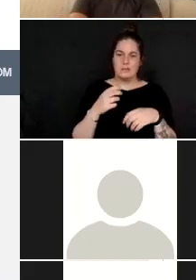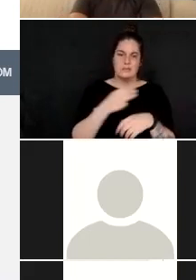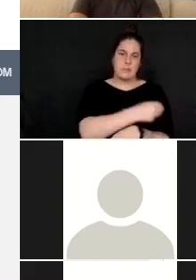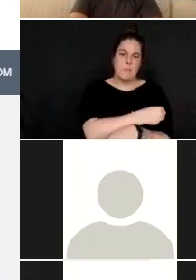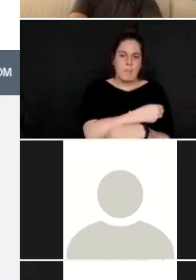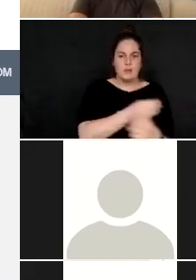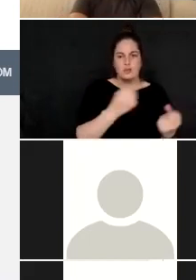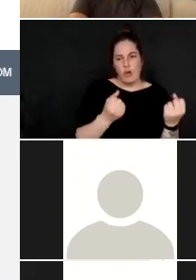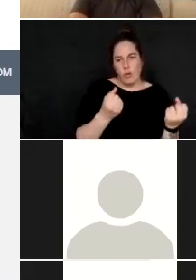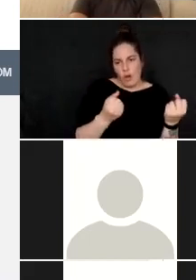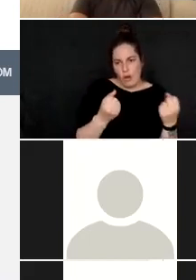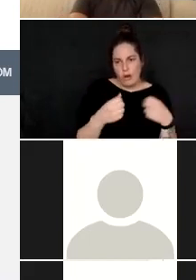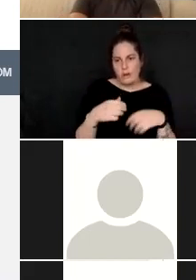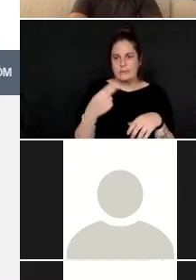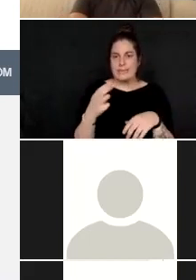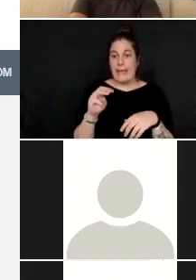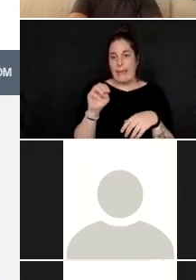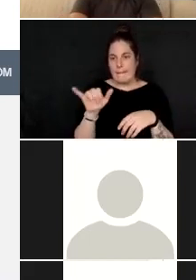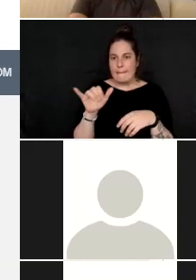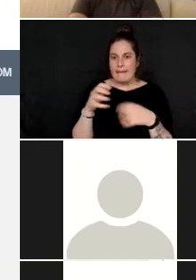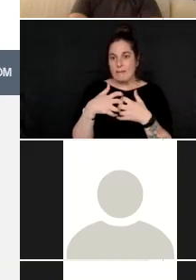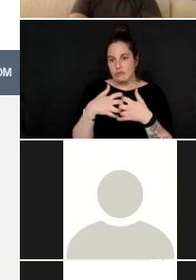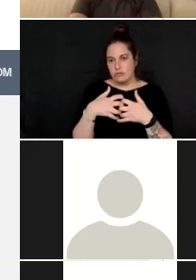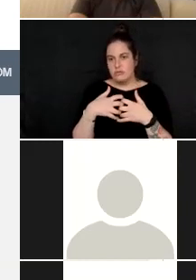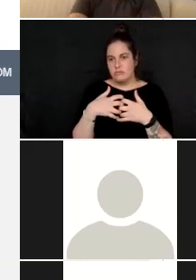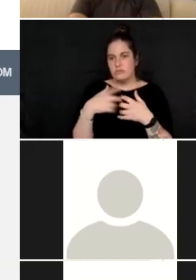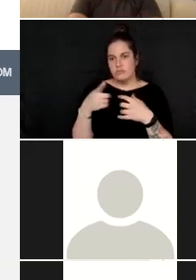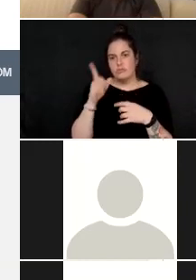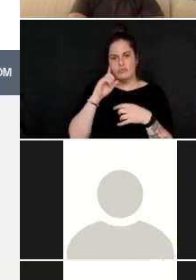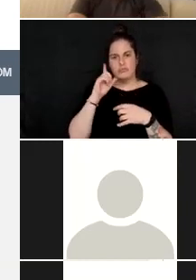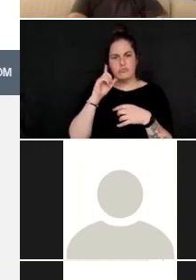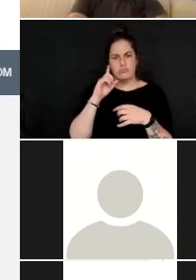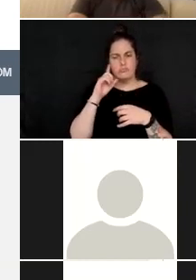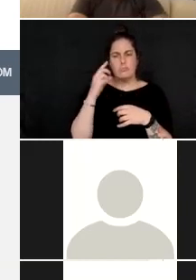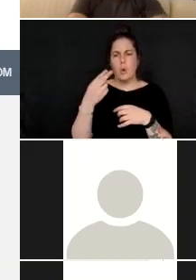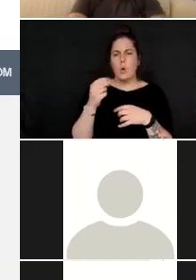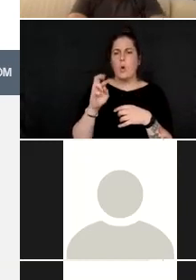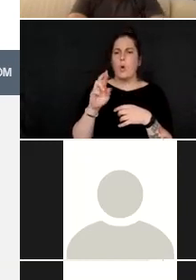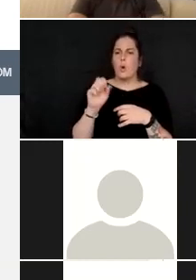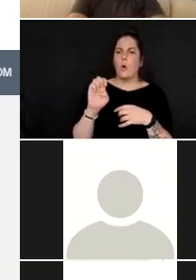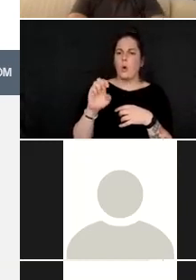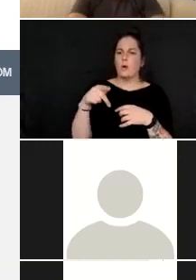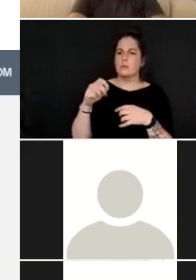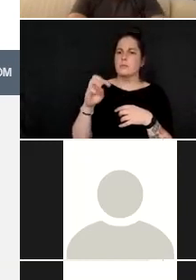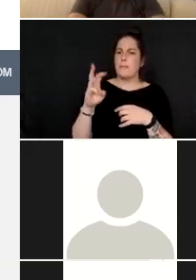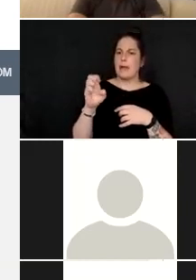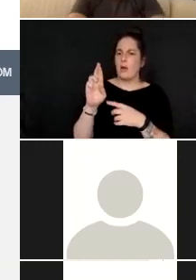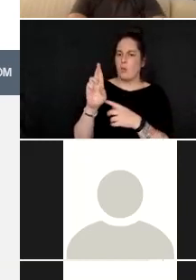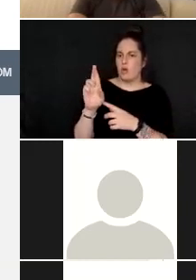that, it's something you hear, horsepower, right? And so 1 horsepower is equal